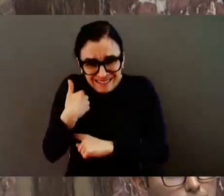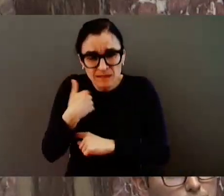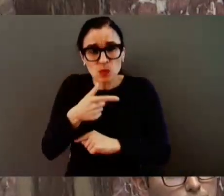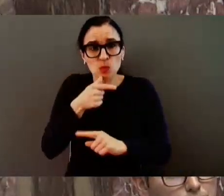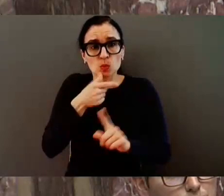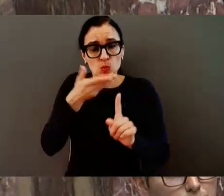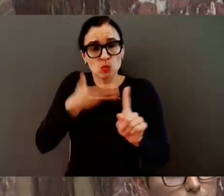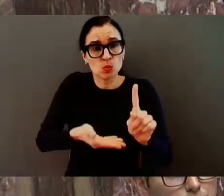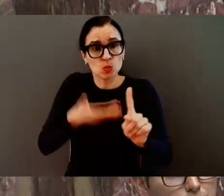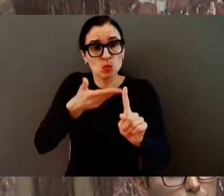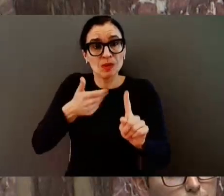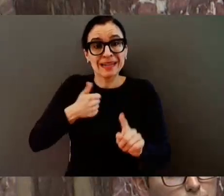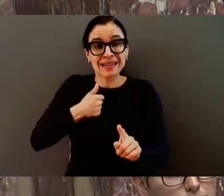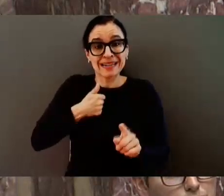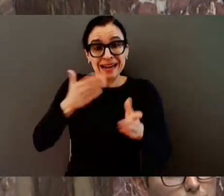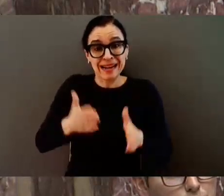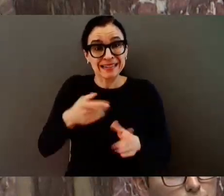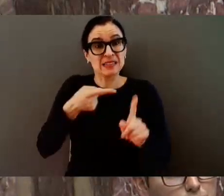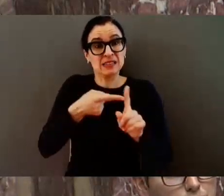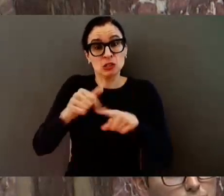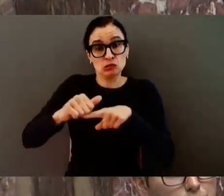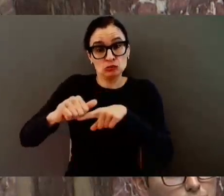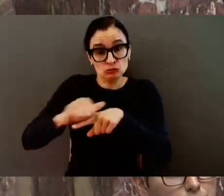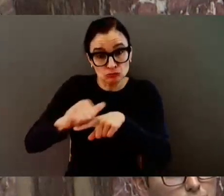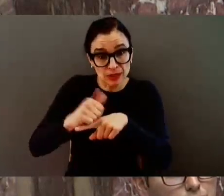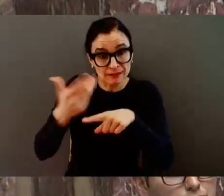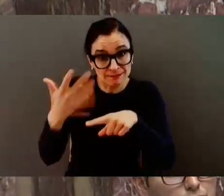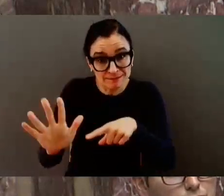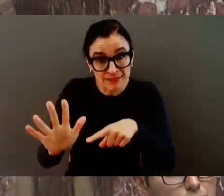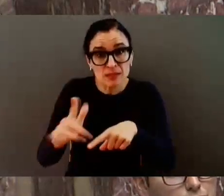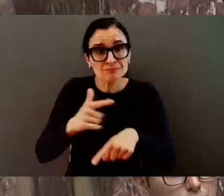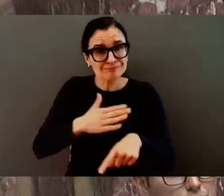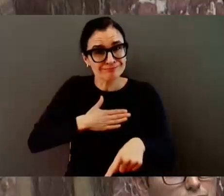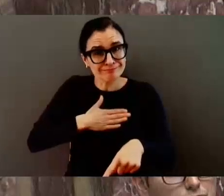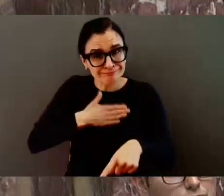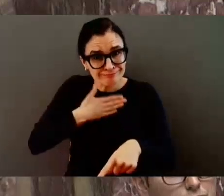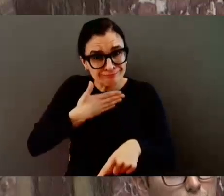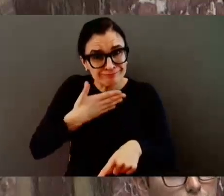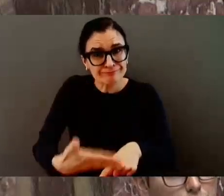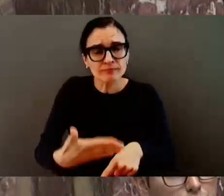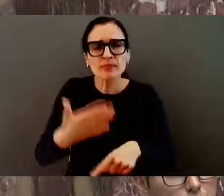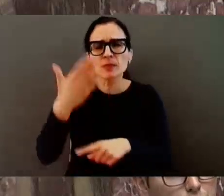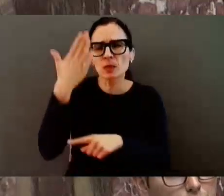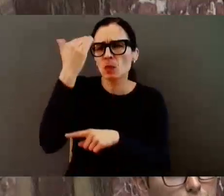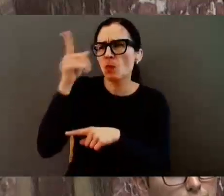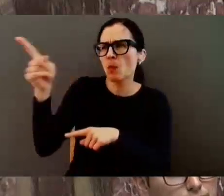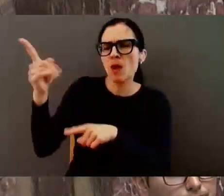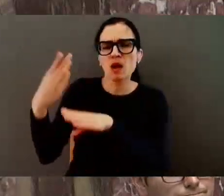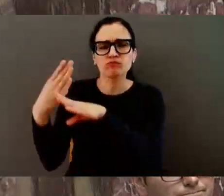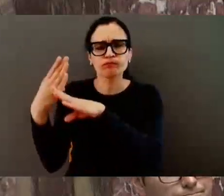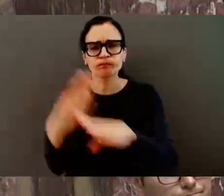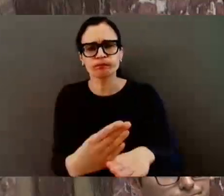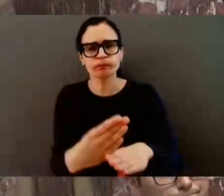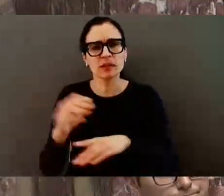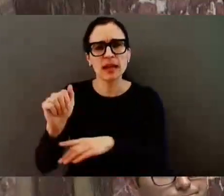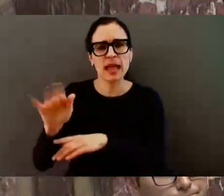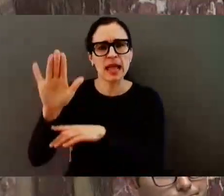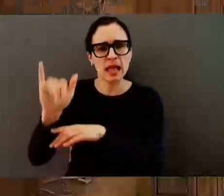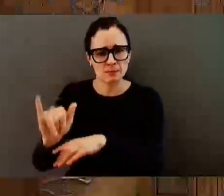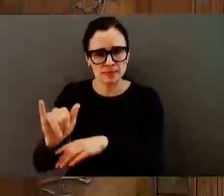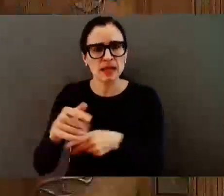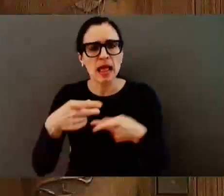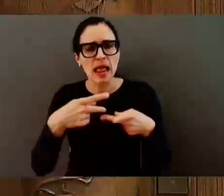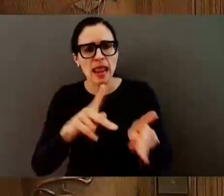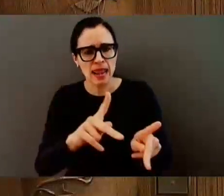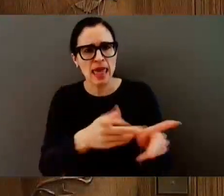Why is the minister blocking Abbotsford from filling critical neurology positions?